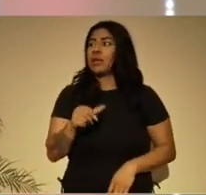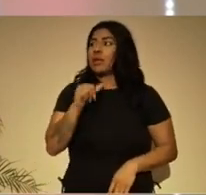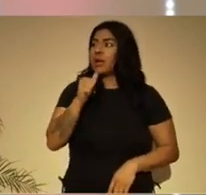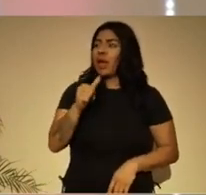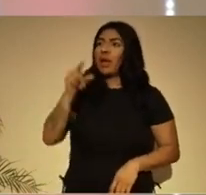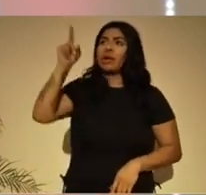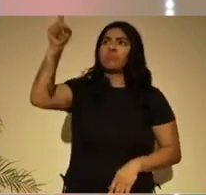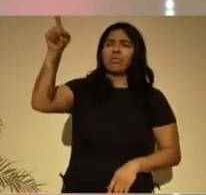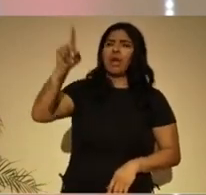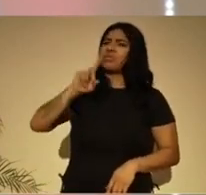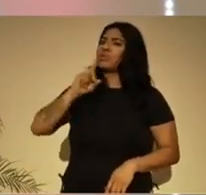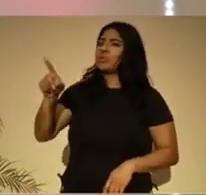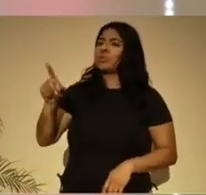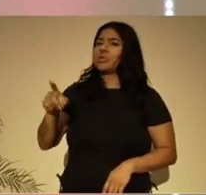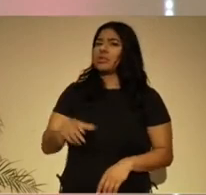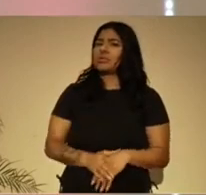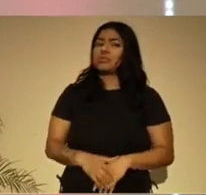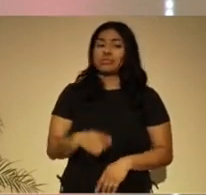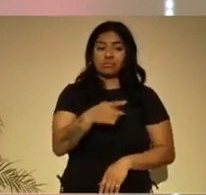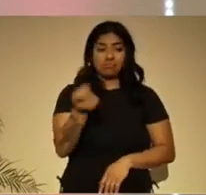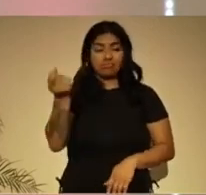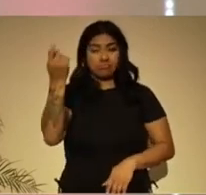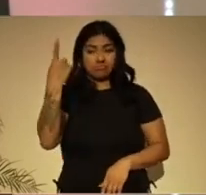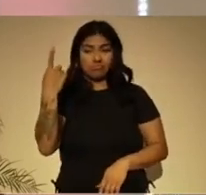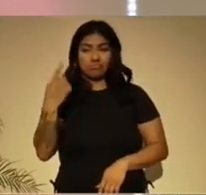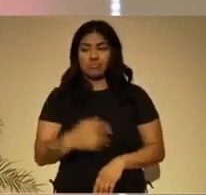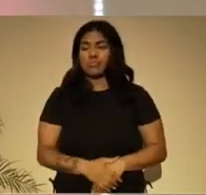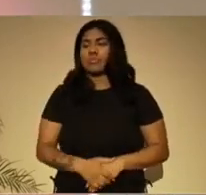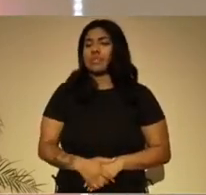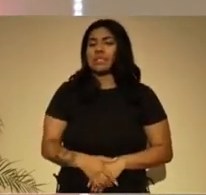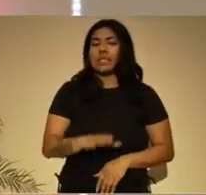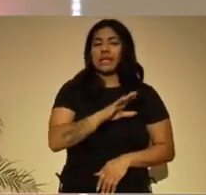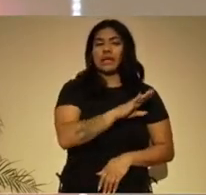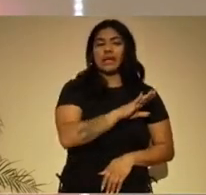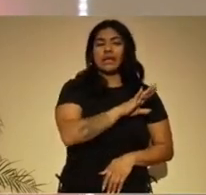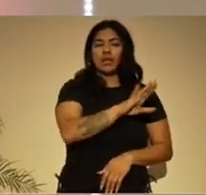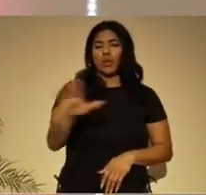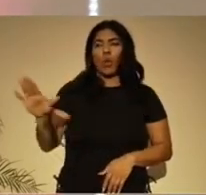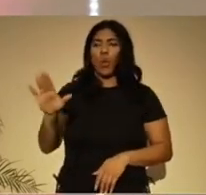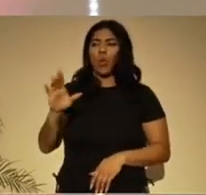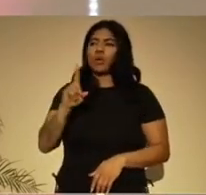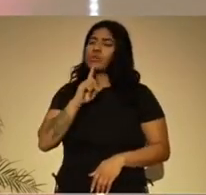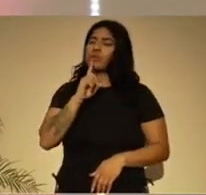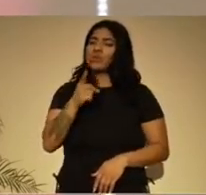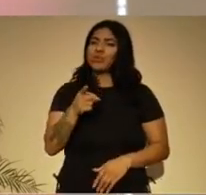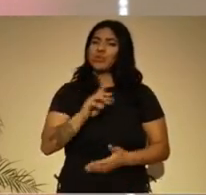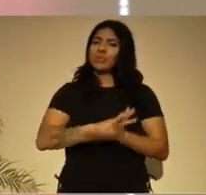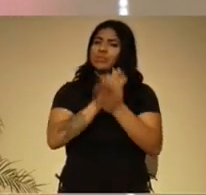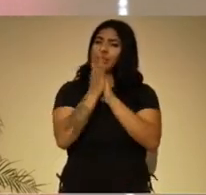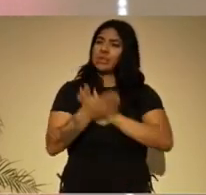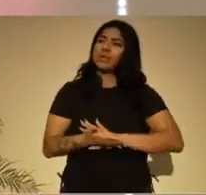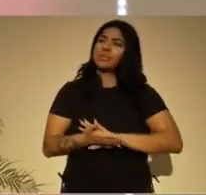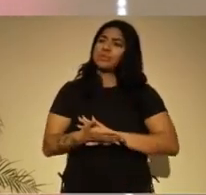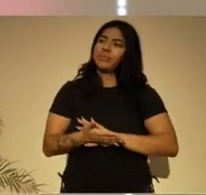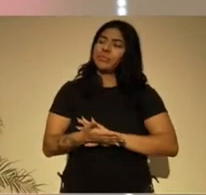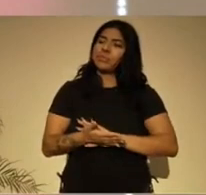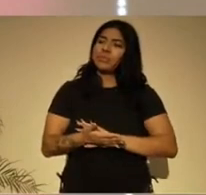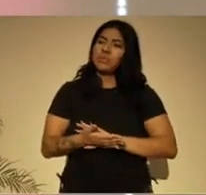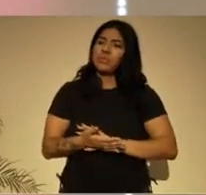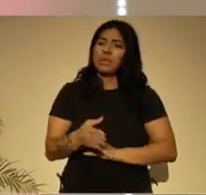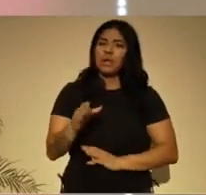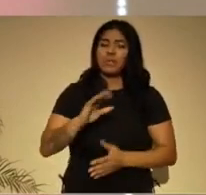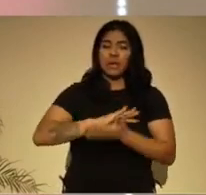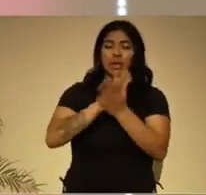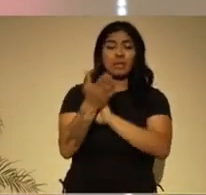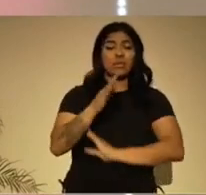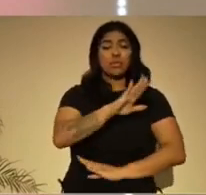Not the truth. You got that? It becomes your truth. It becomes your